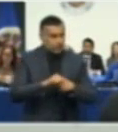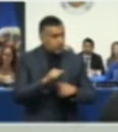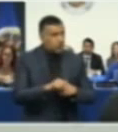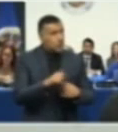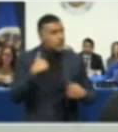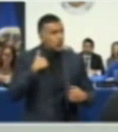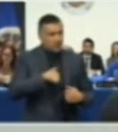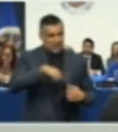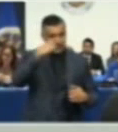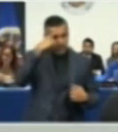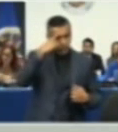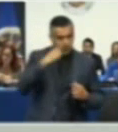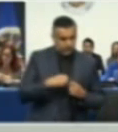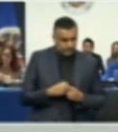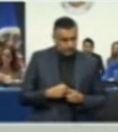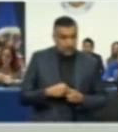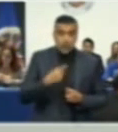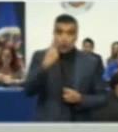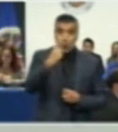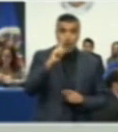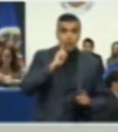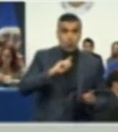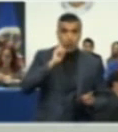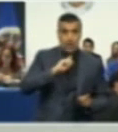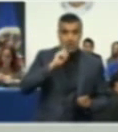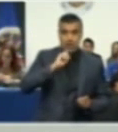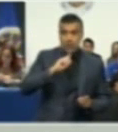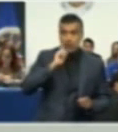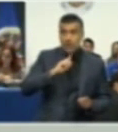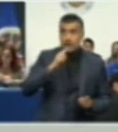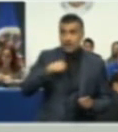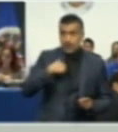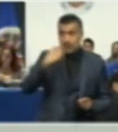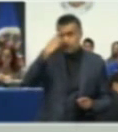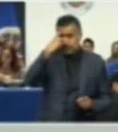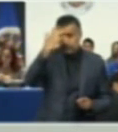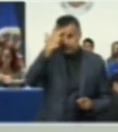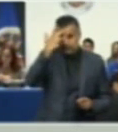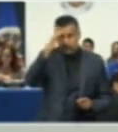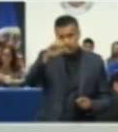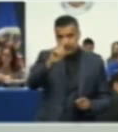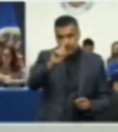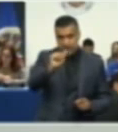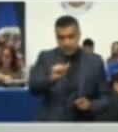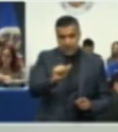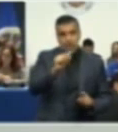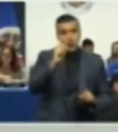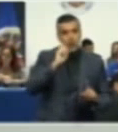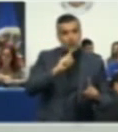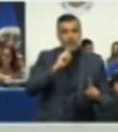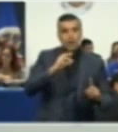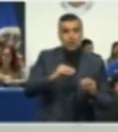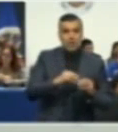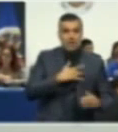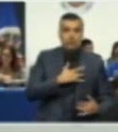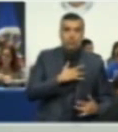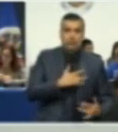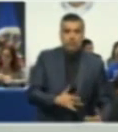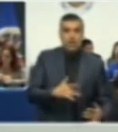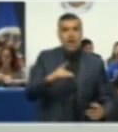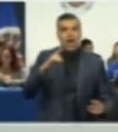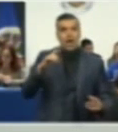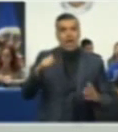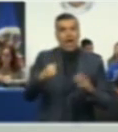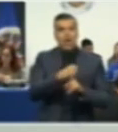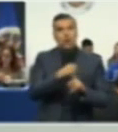particularly the fact that women in particular who have mental and physical disabilities, we know that they are more susceptible to